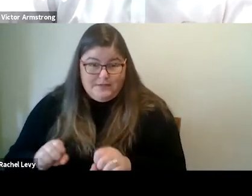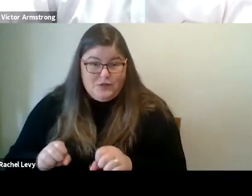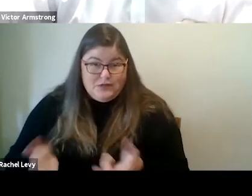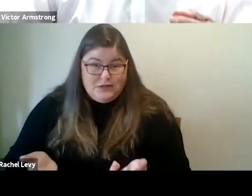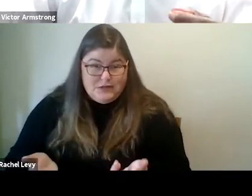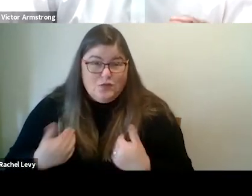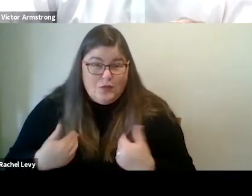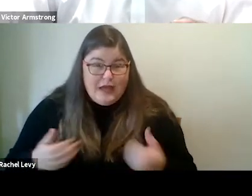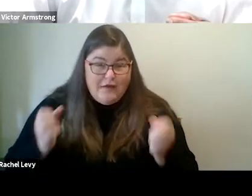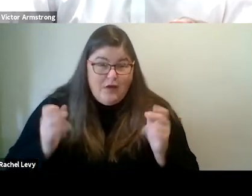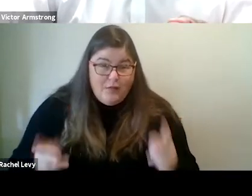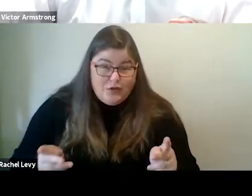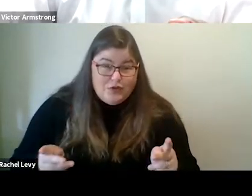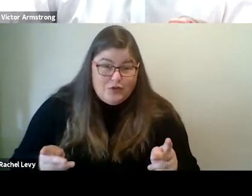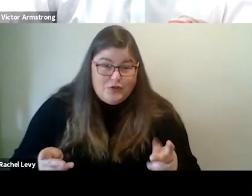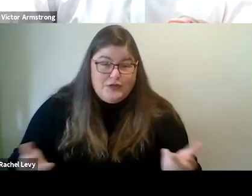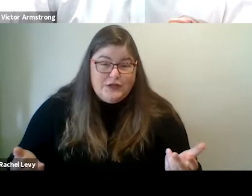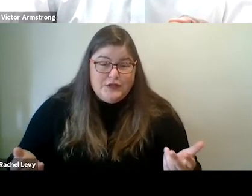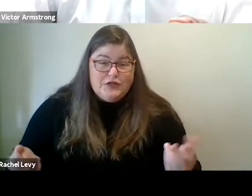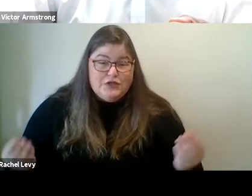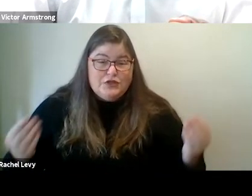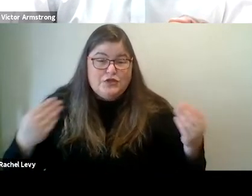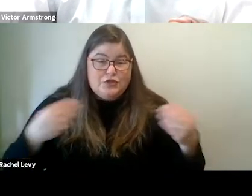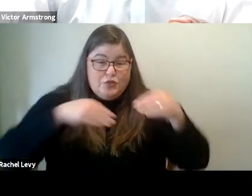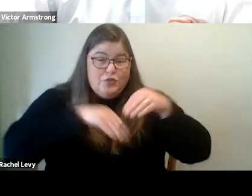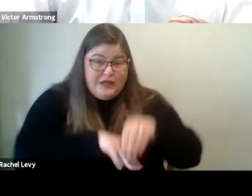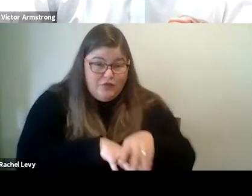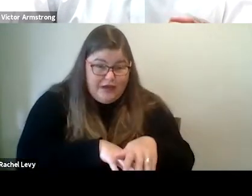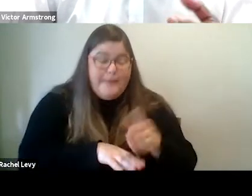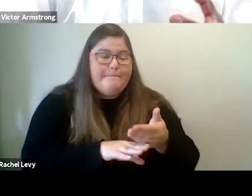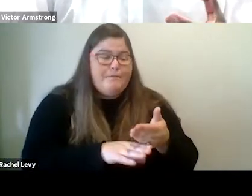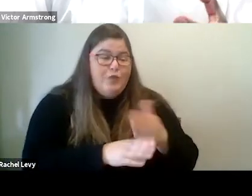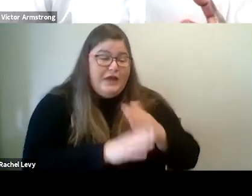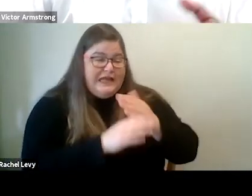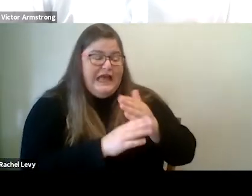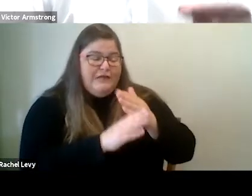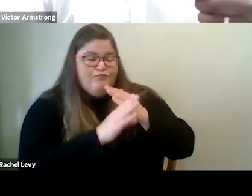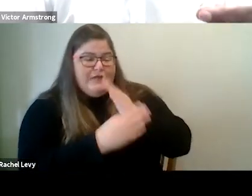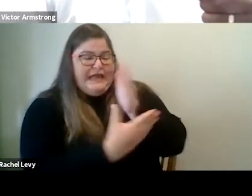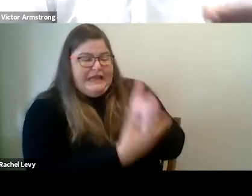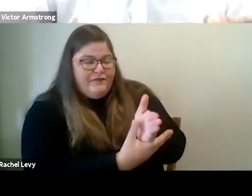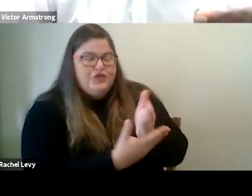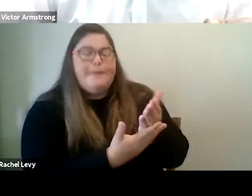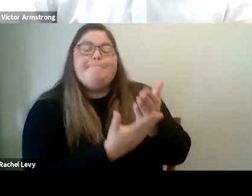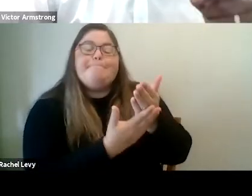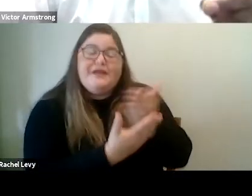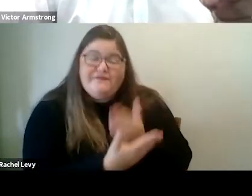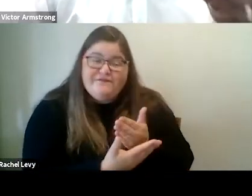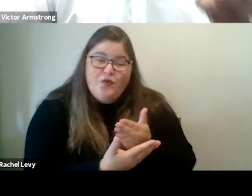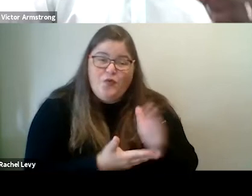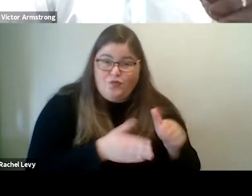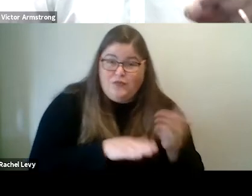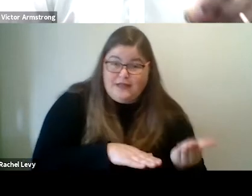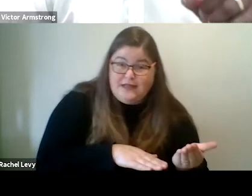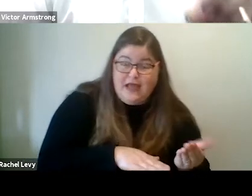to intervene before an individual reaches the point of suicidality. But those interventions should be person-centered.